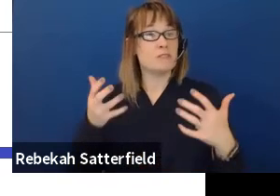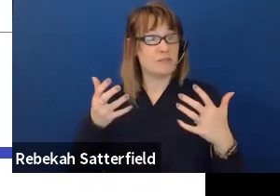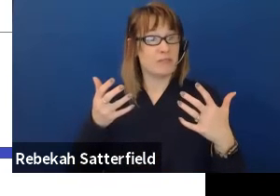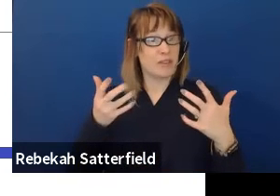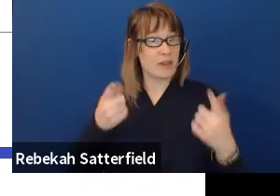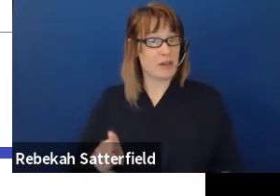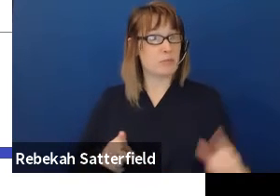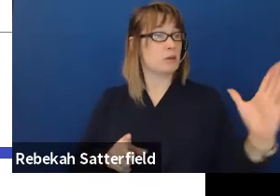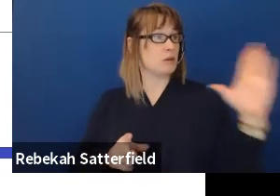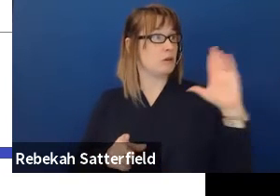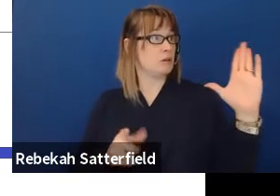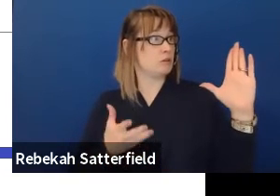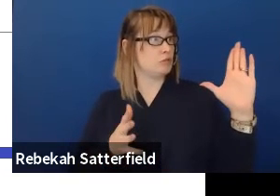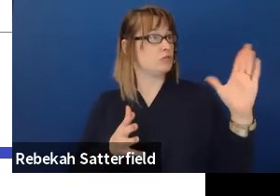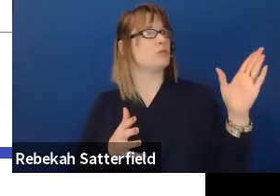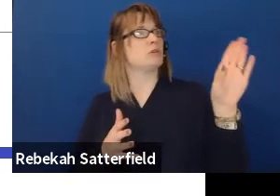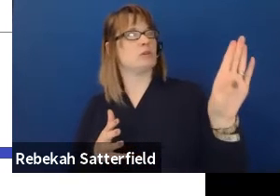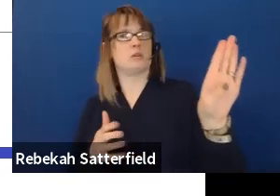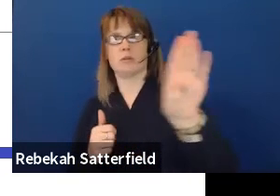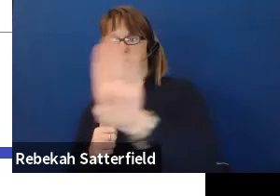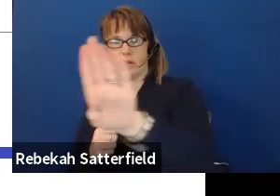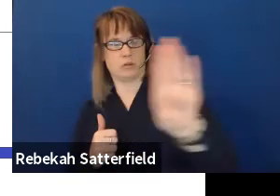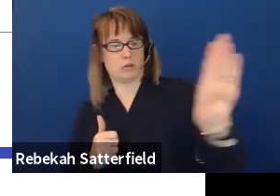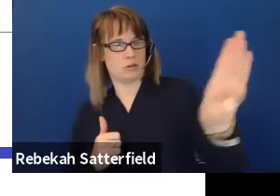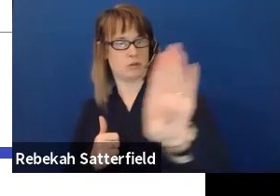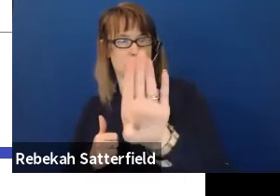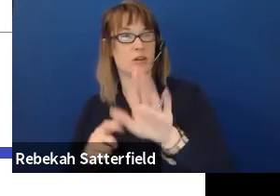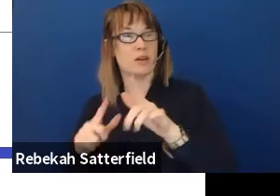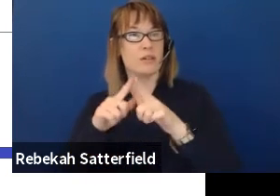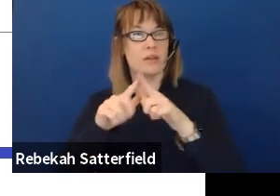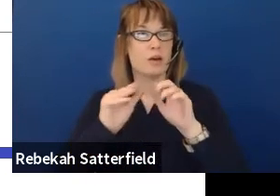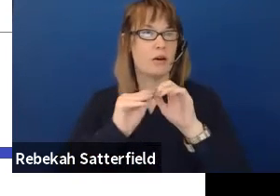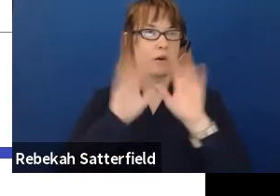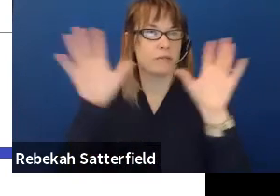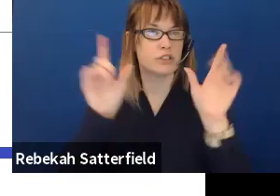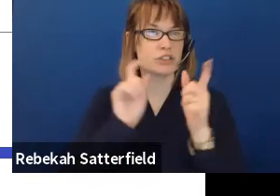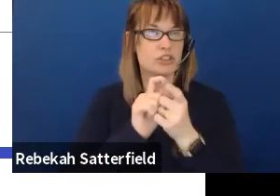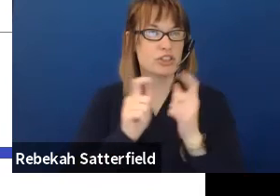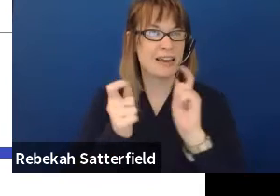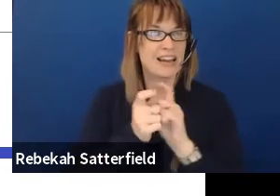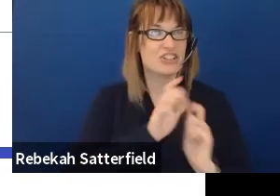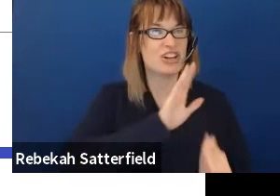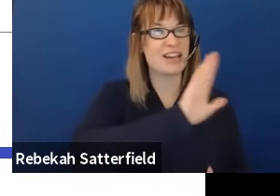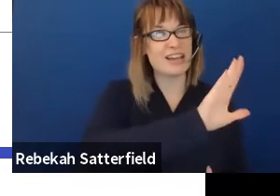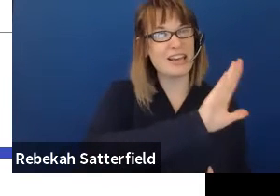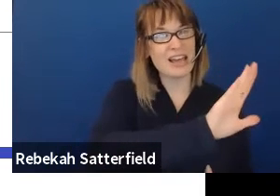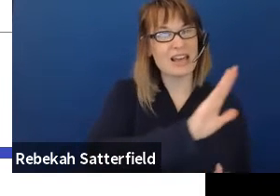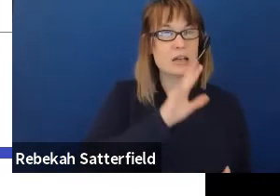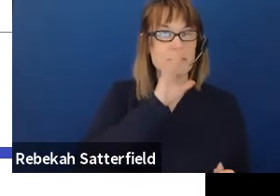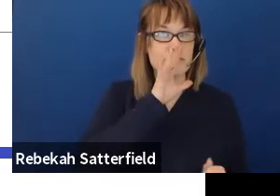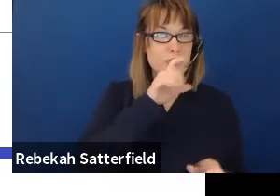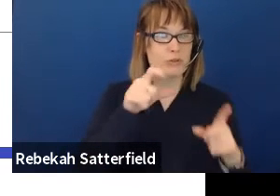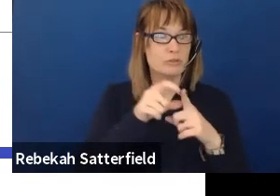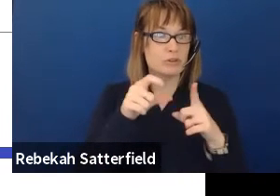was very surprising to me. There was an obvious change in register, which took me by surprise. Before